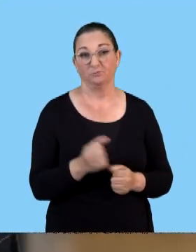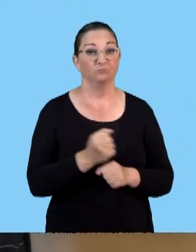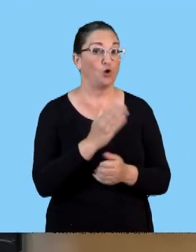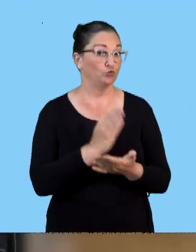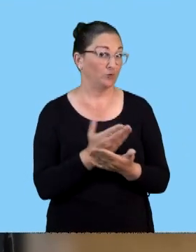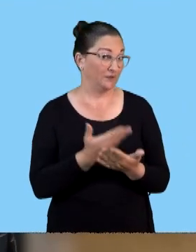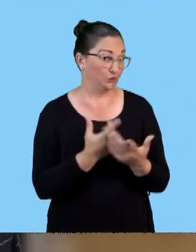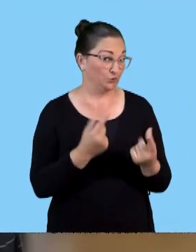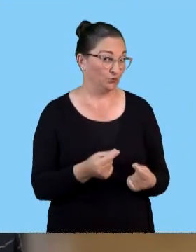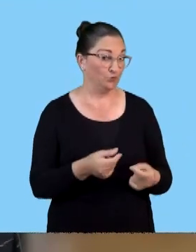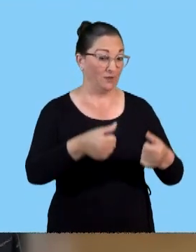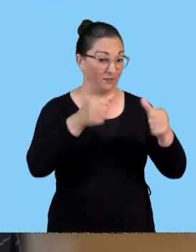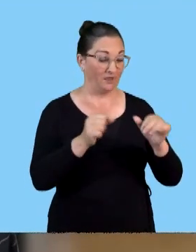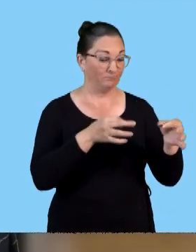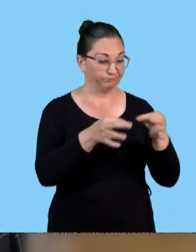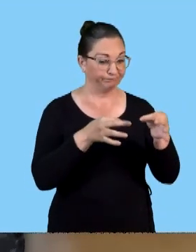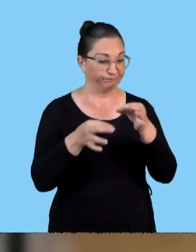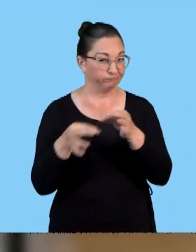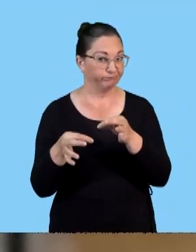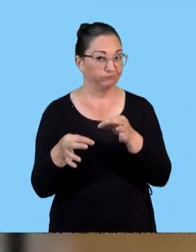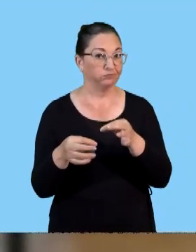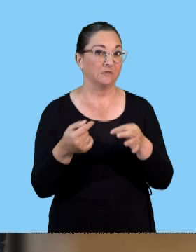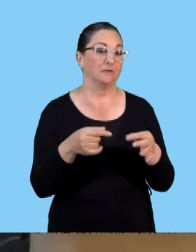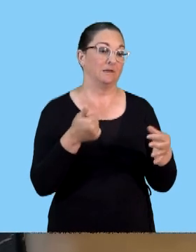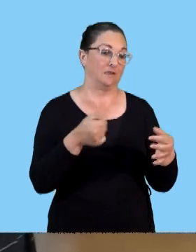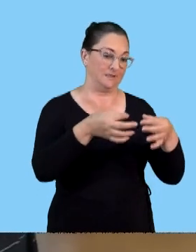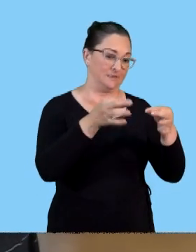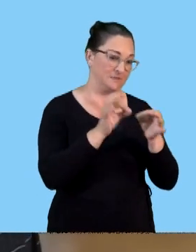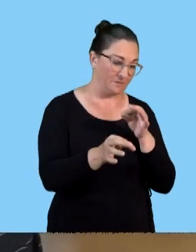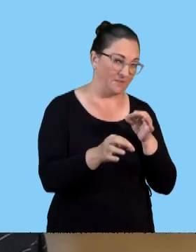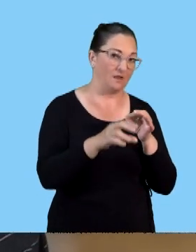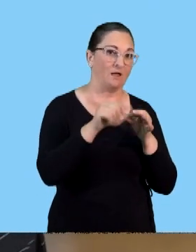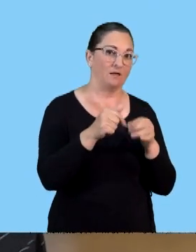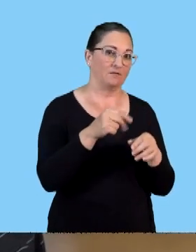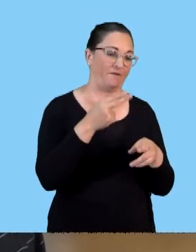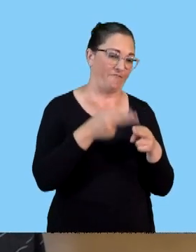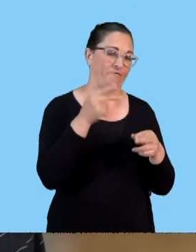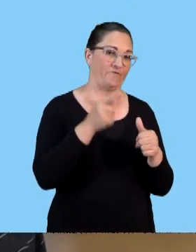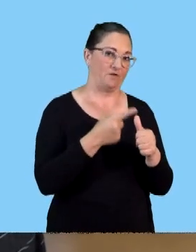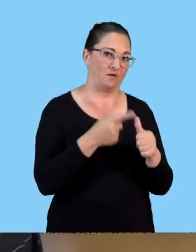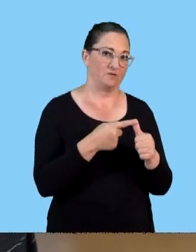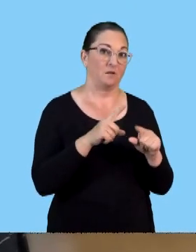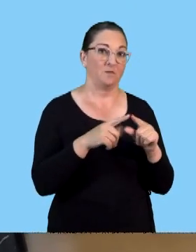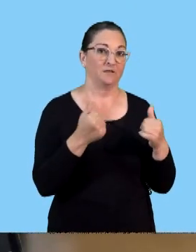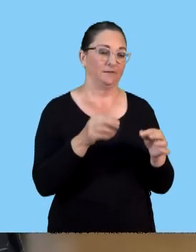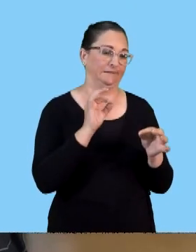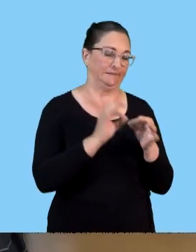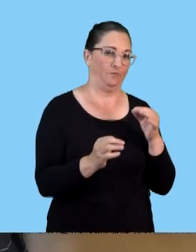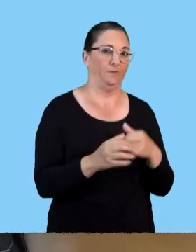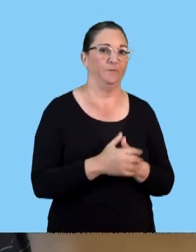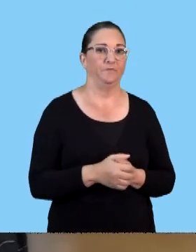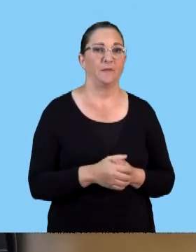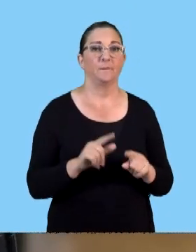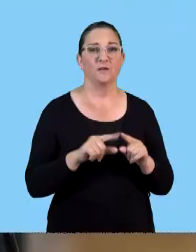so. Thereafter, you substitute into that formula, simplify, and then end off by writing the final answer in its simplest